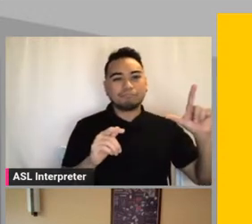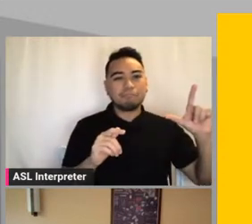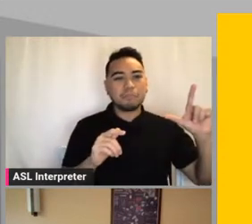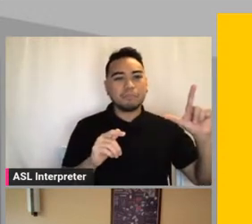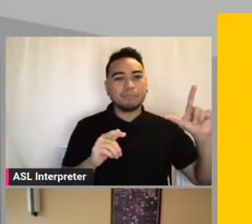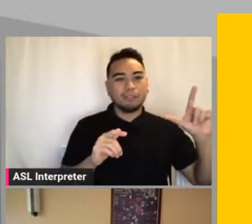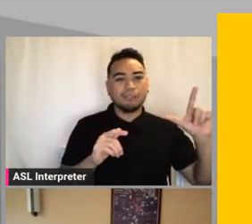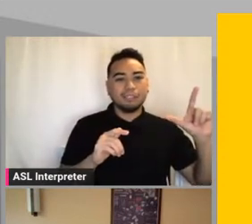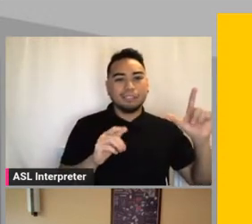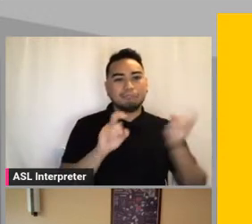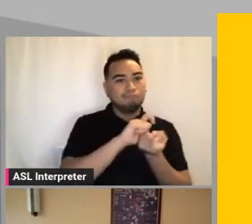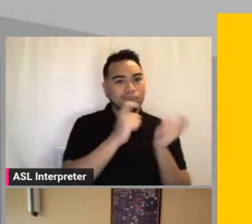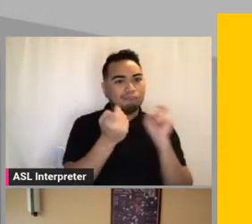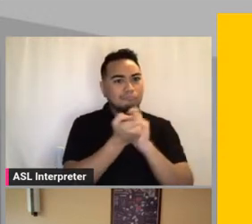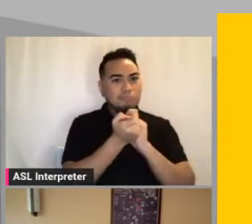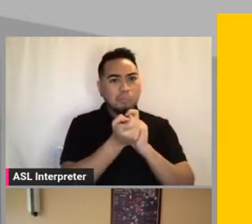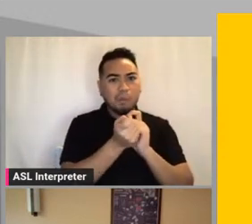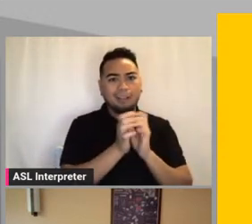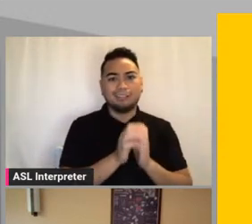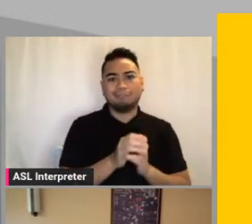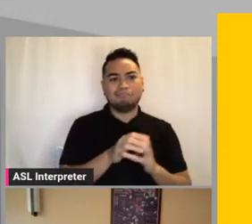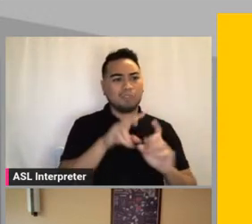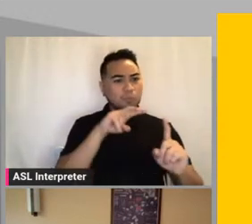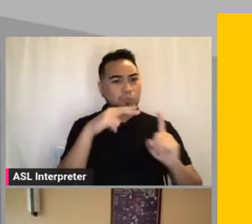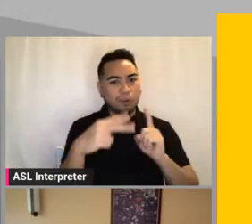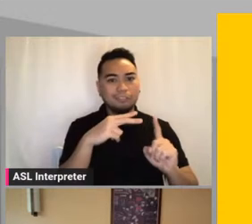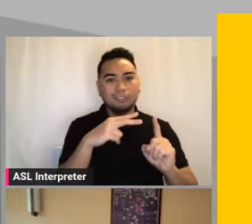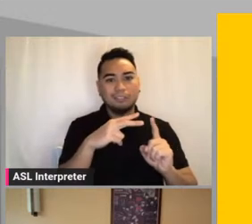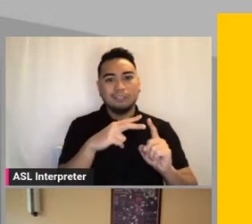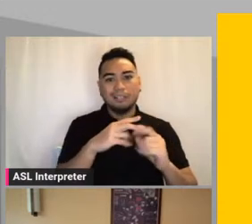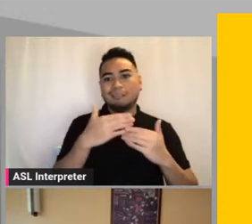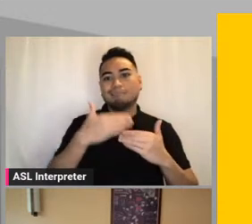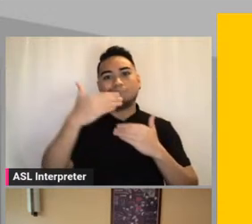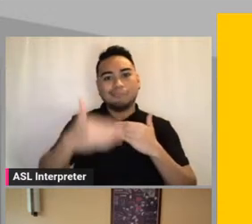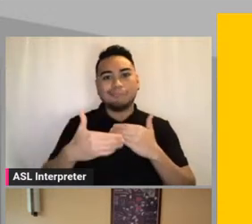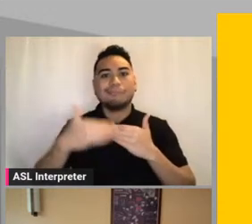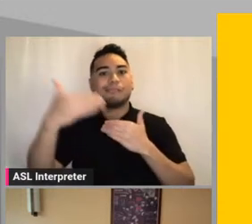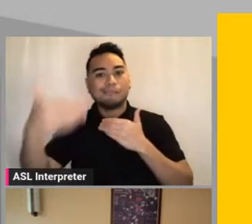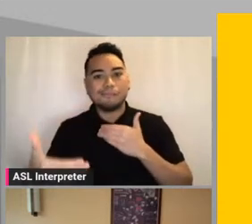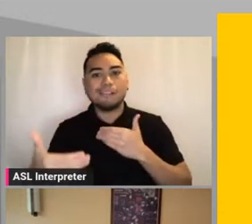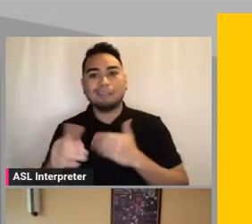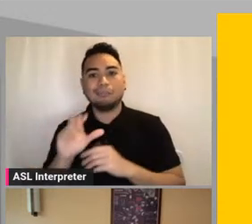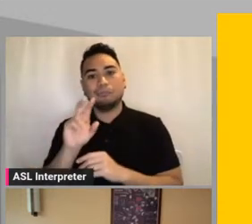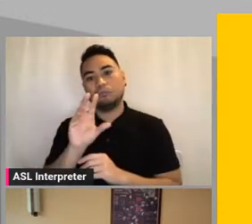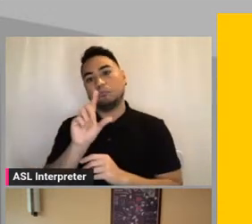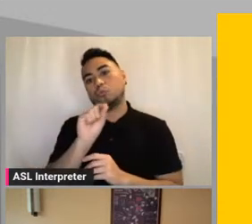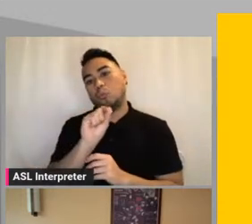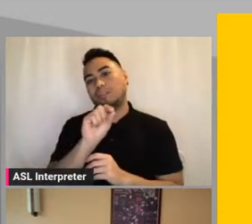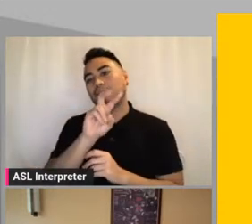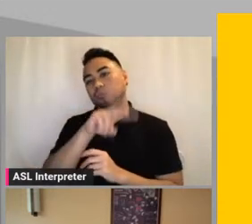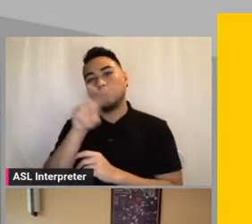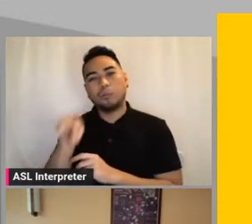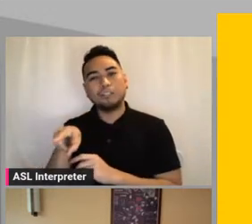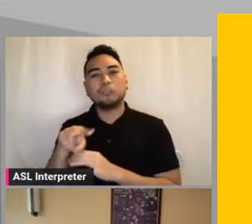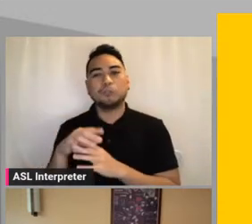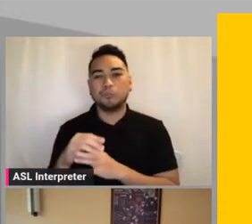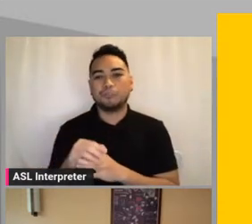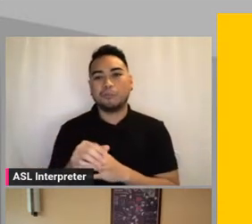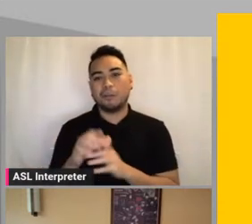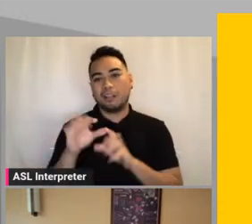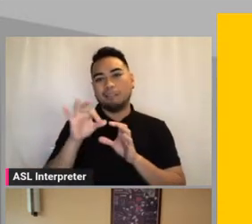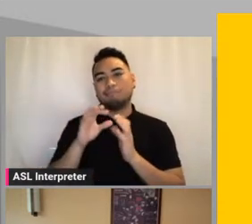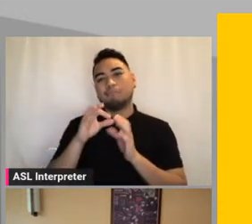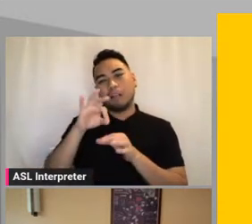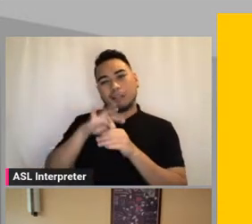in 2018, 2020, and the 2020-22 elections. Today, some are